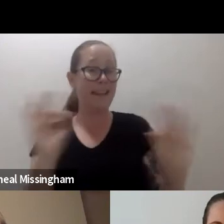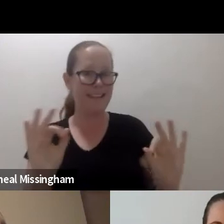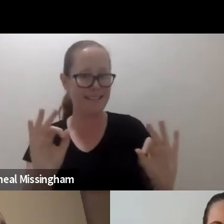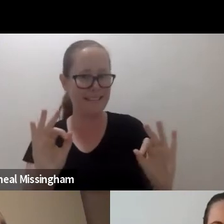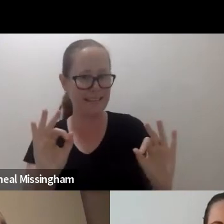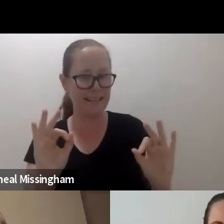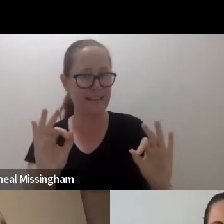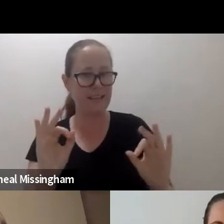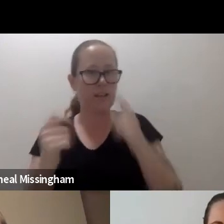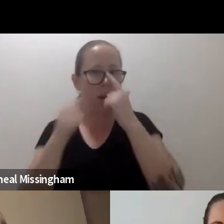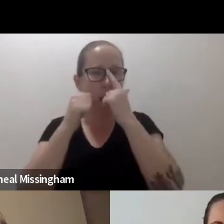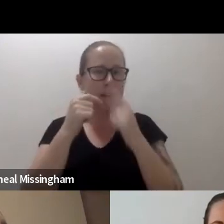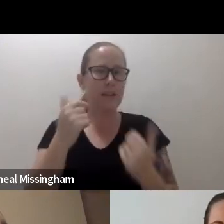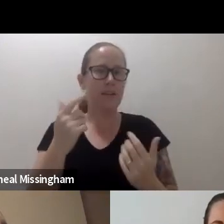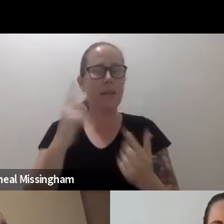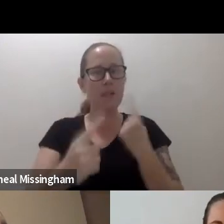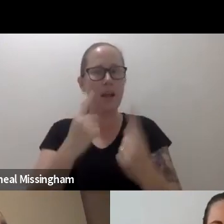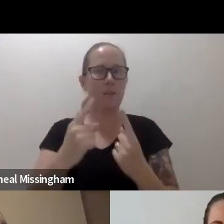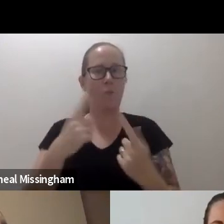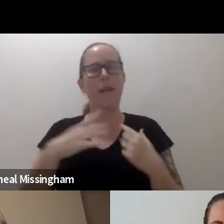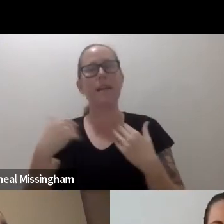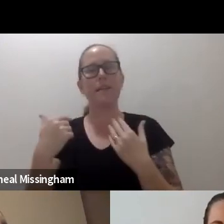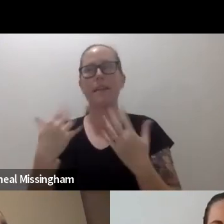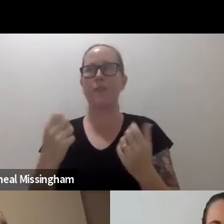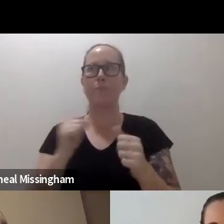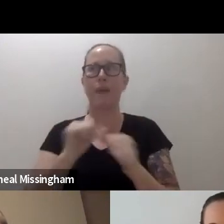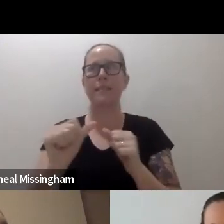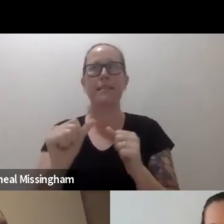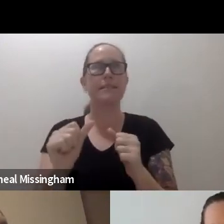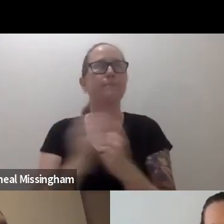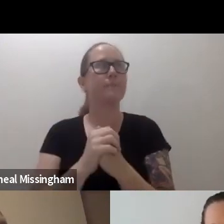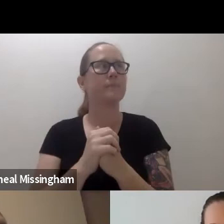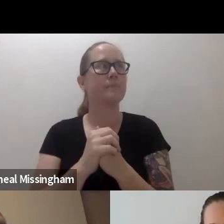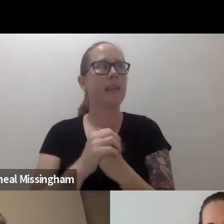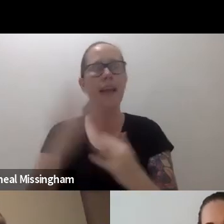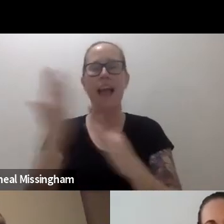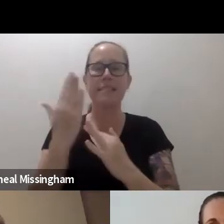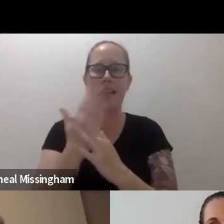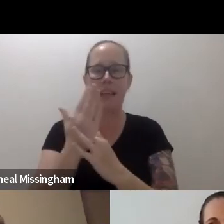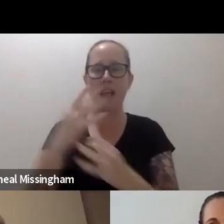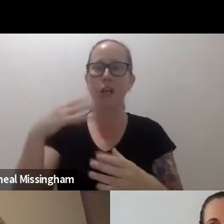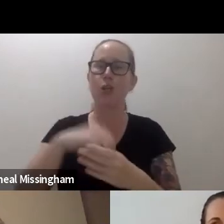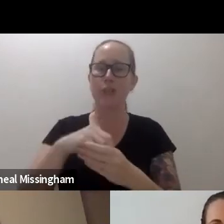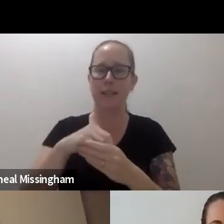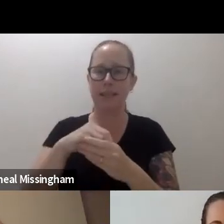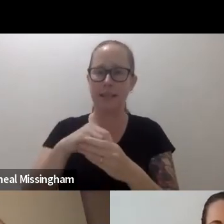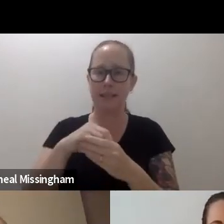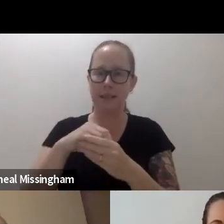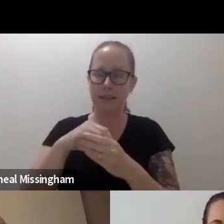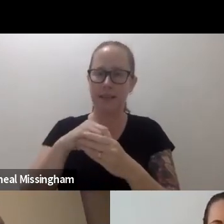they didn't. You know, sometimes we need to have a better active